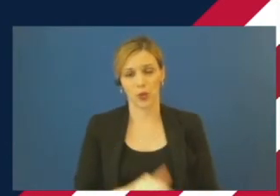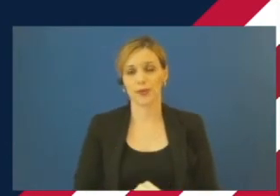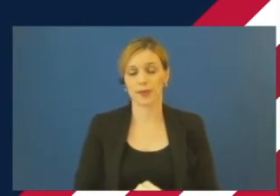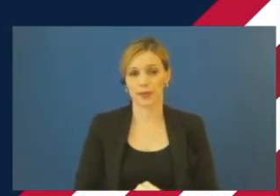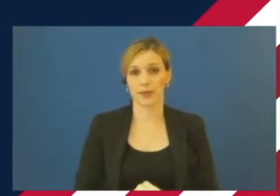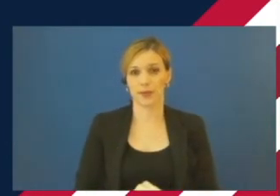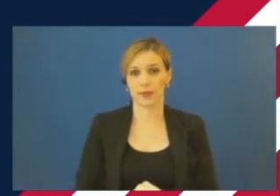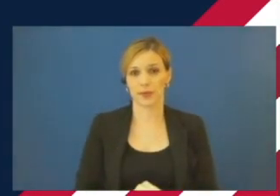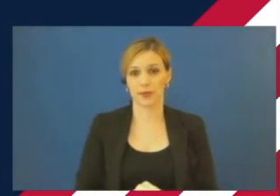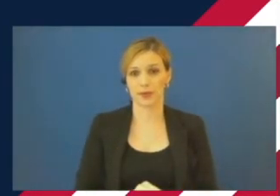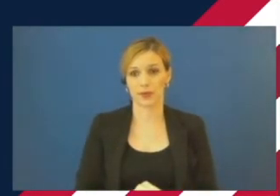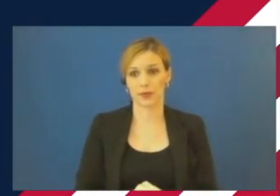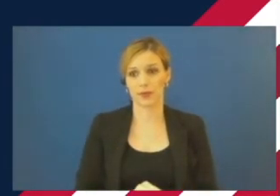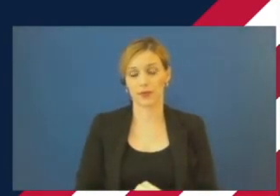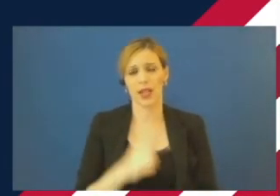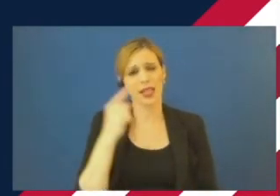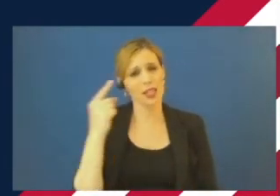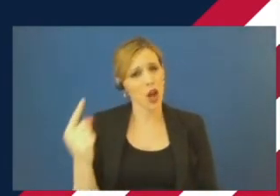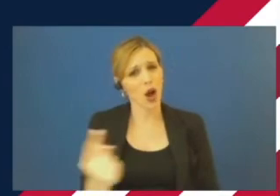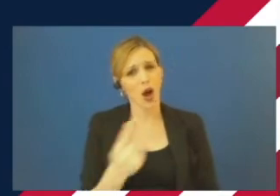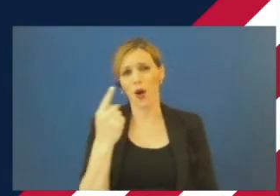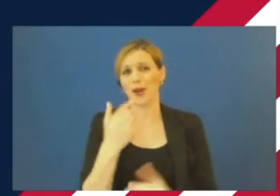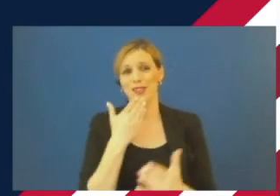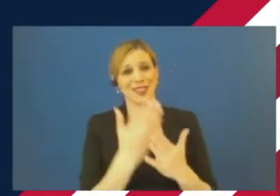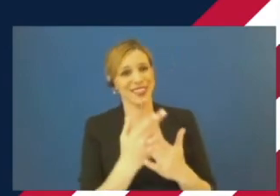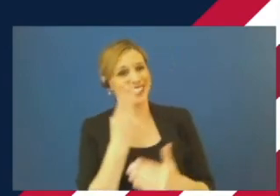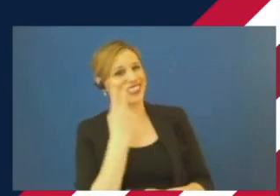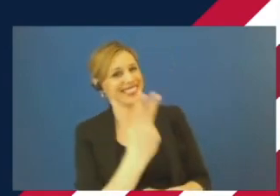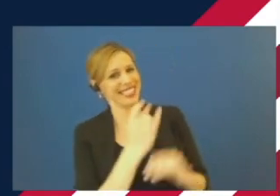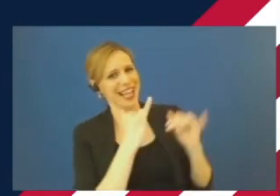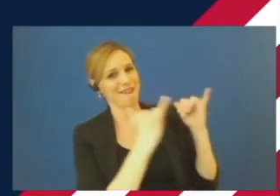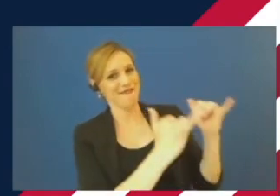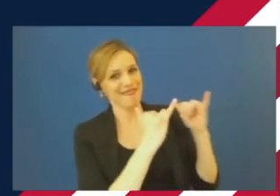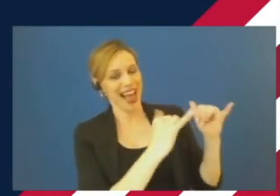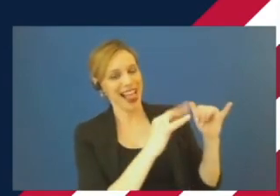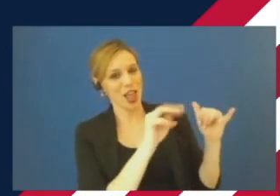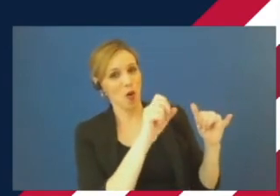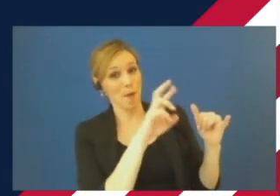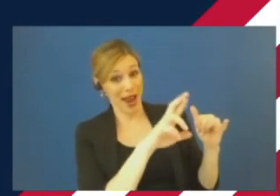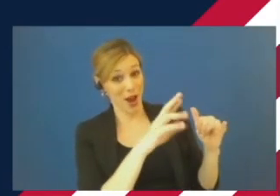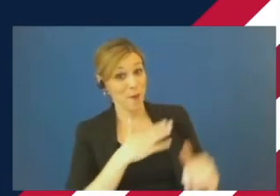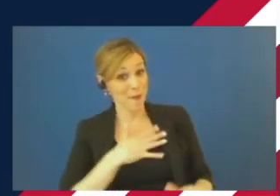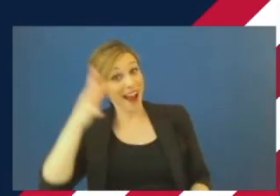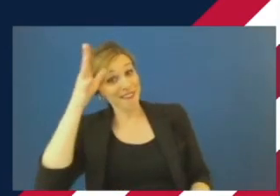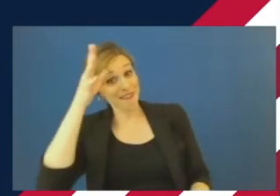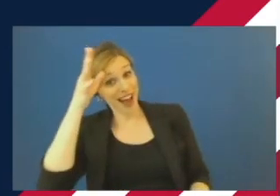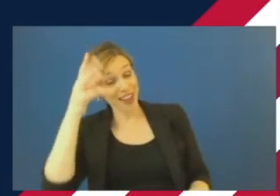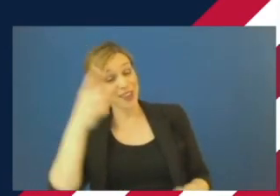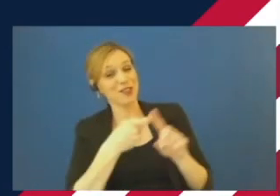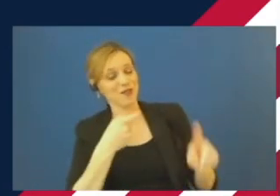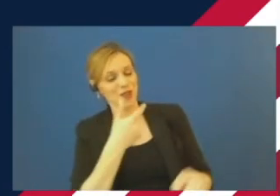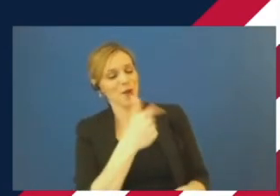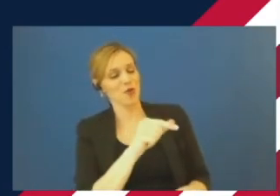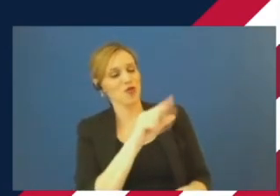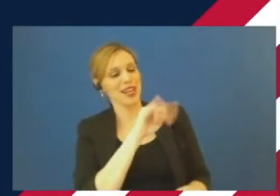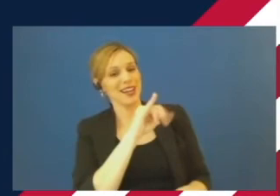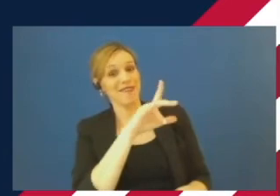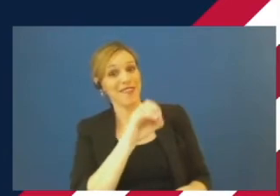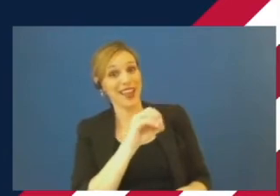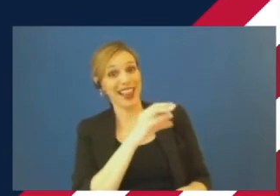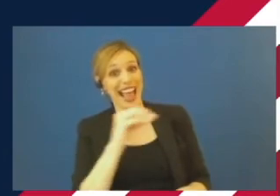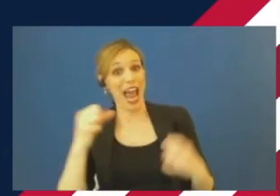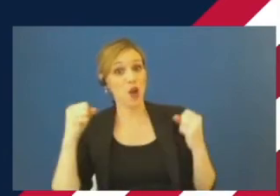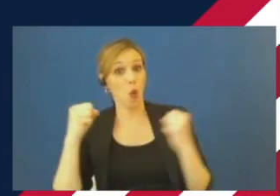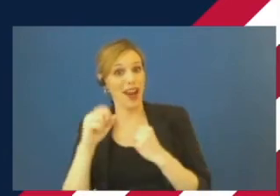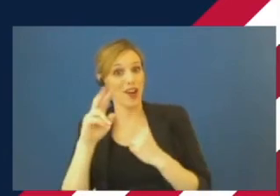Thank you. It's always good to see a fellow mayor, and my father's family is from Greenville and Winterville, Mississippi. So nice to see you. I love it.